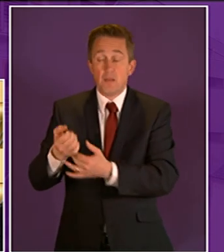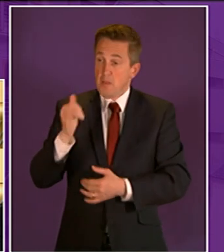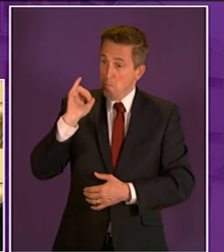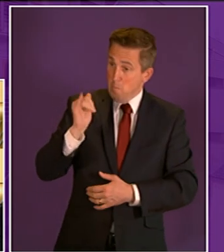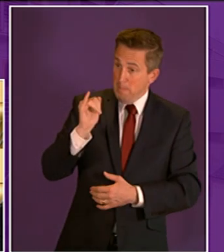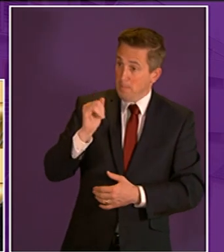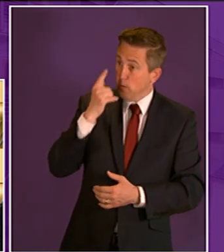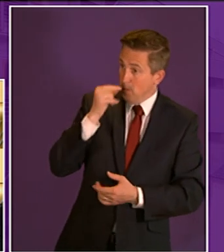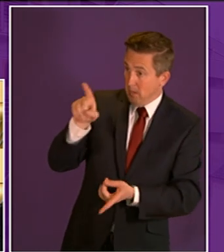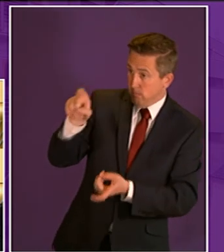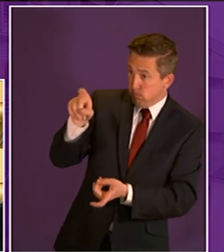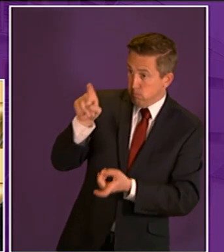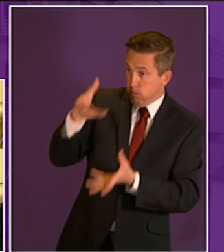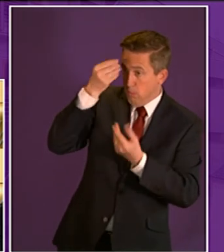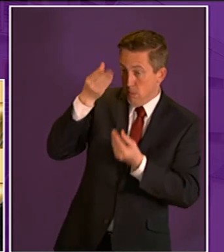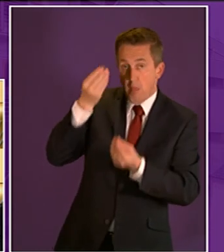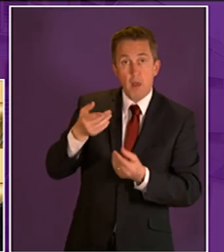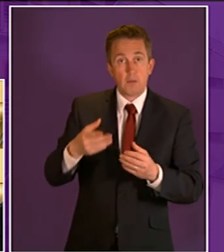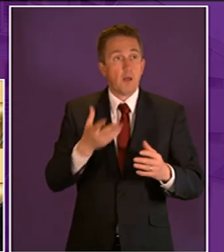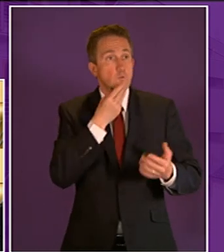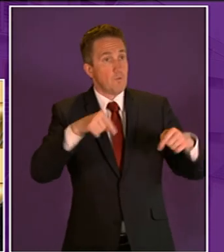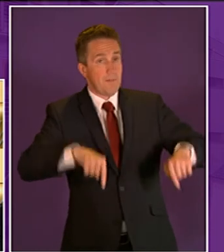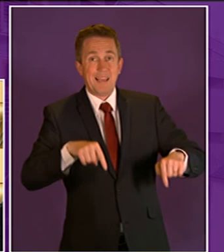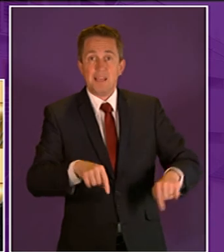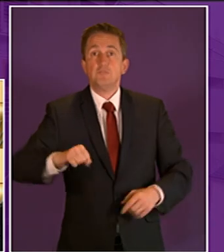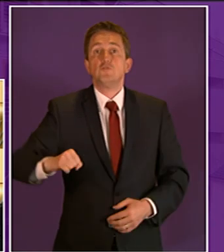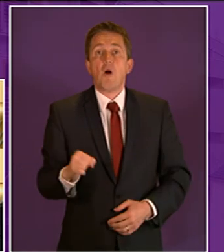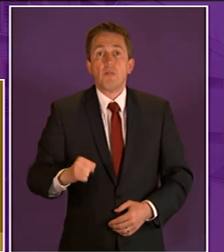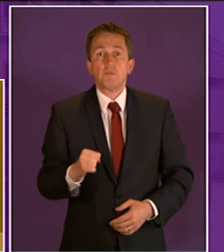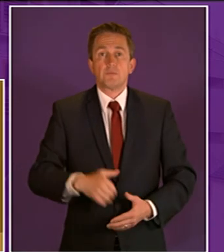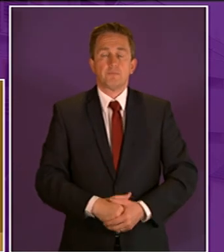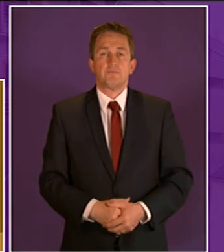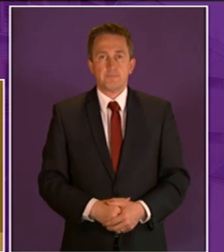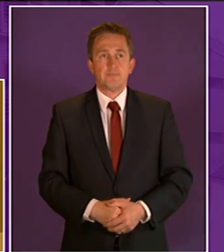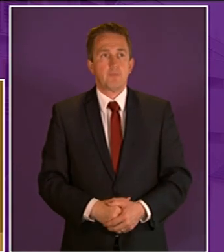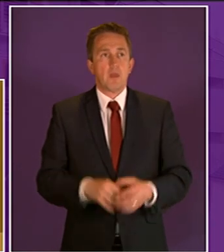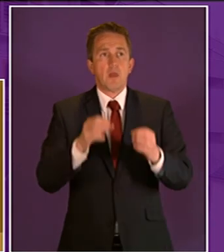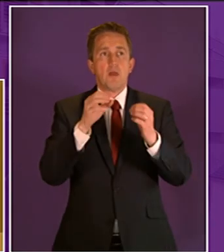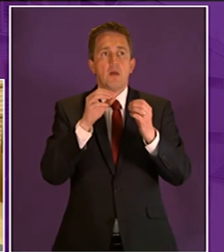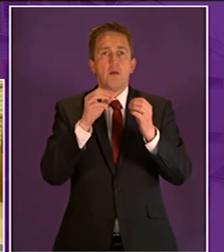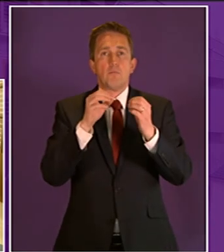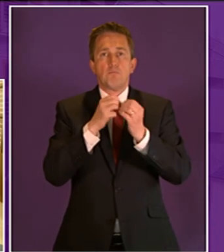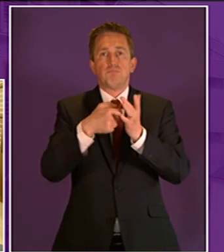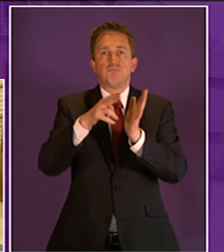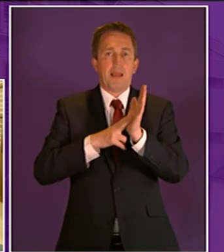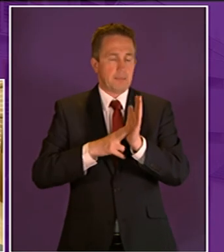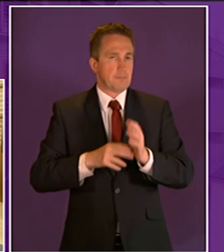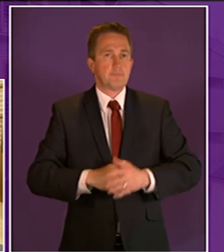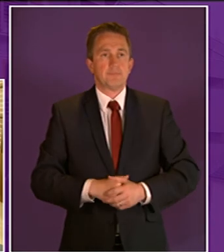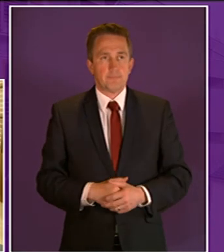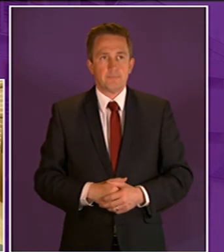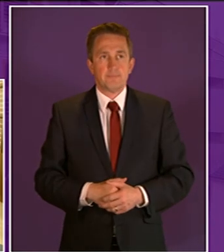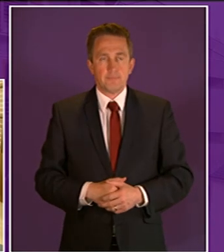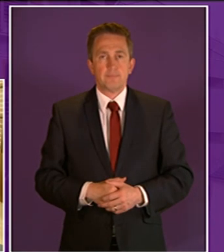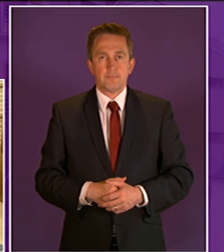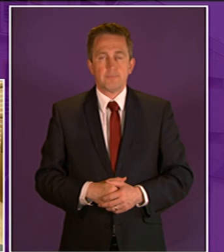here, that we take those lessons learned and can apply them here in Scotland. And Brian Whittle. Thank you, Presiding Officer.